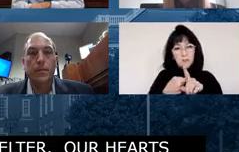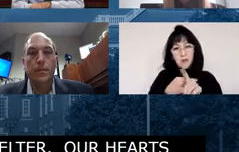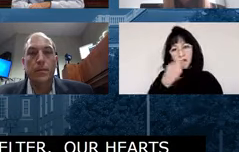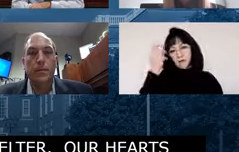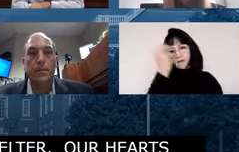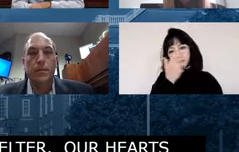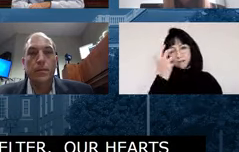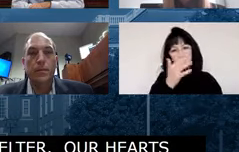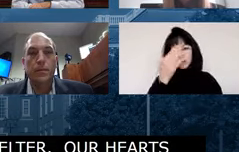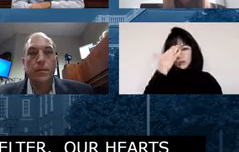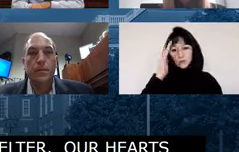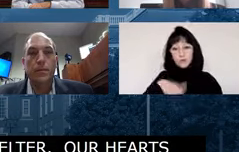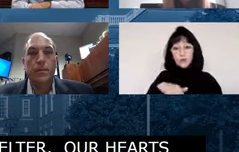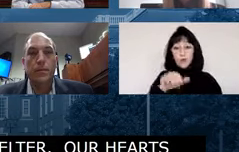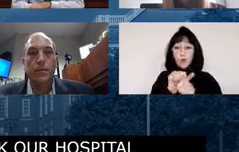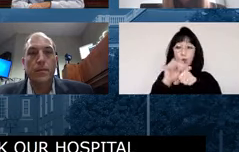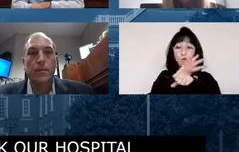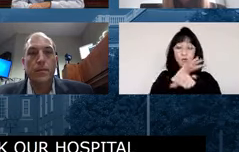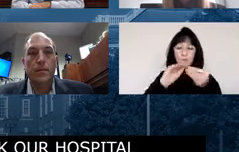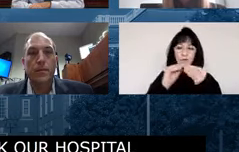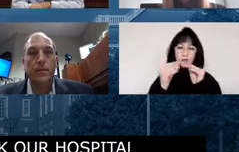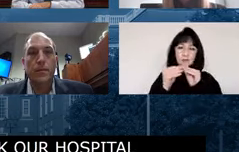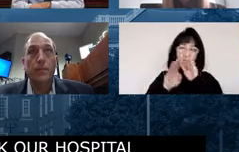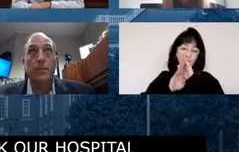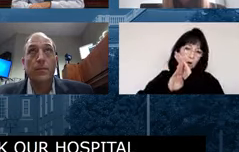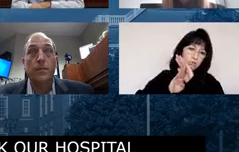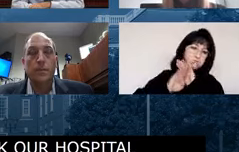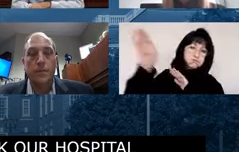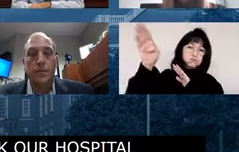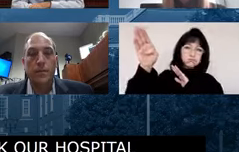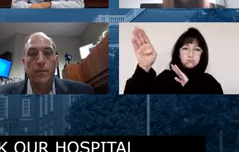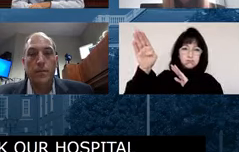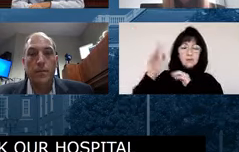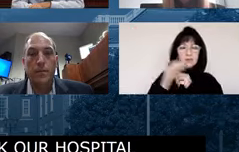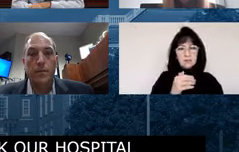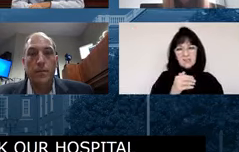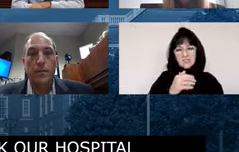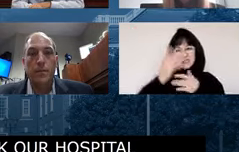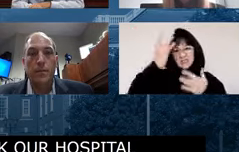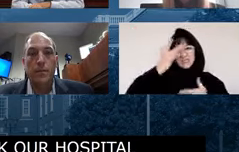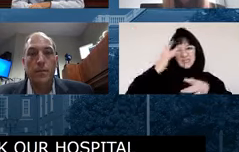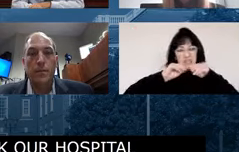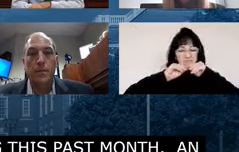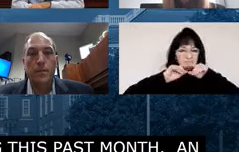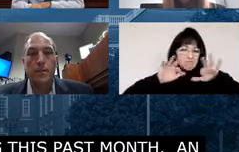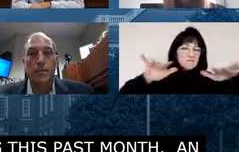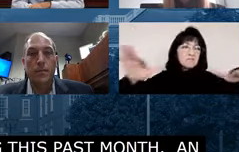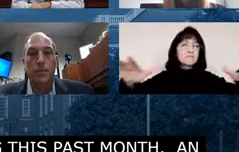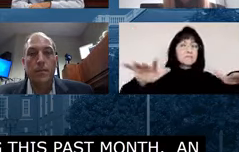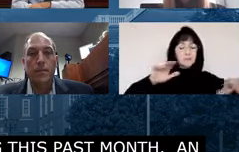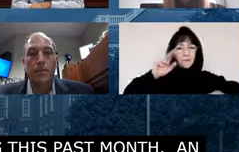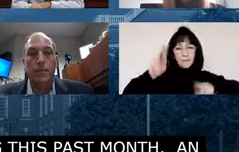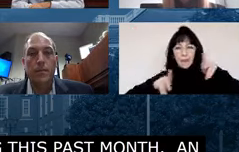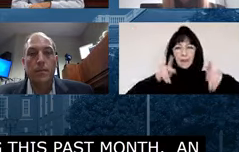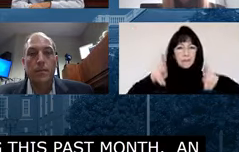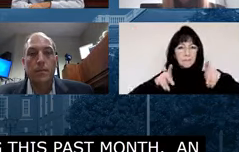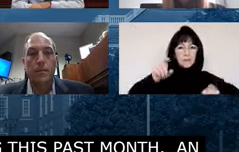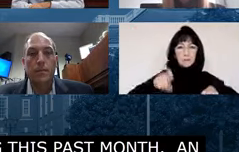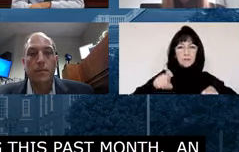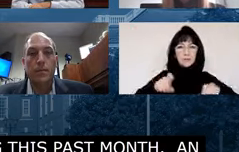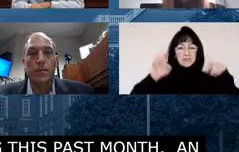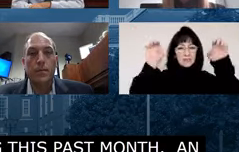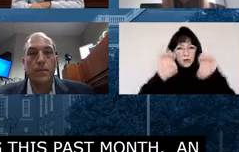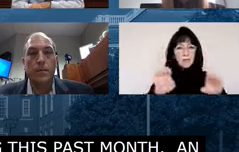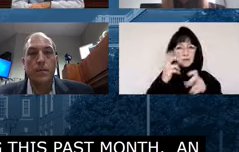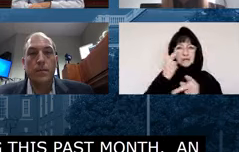surge of COVID patients, incredible surge of people needing emergency care in our hospitals. Many of their